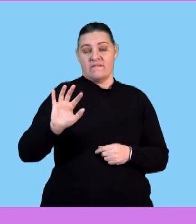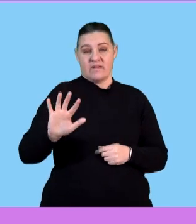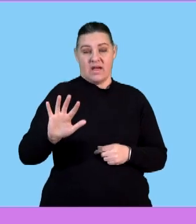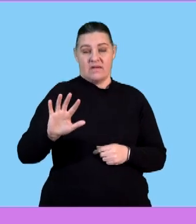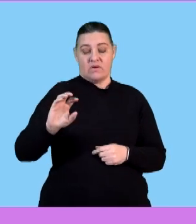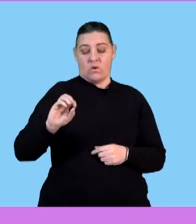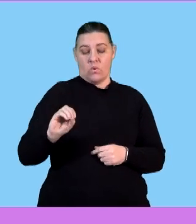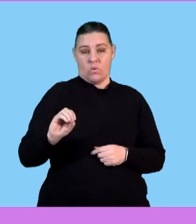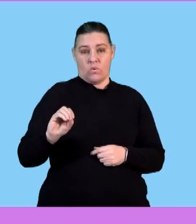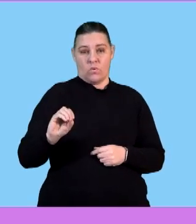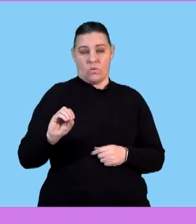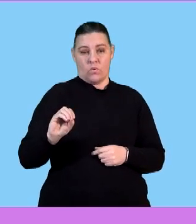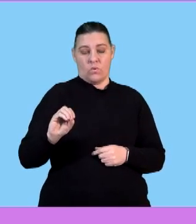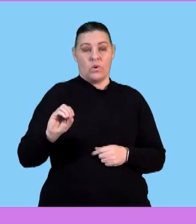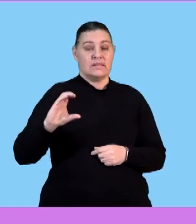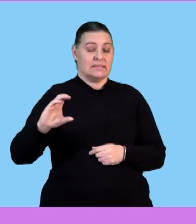3050